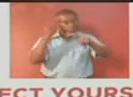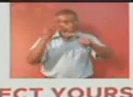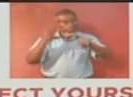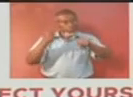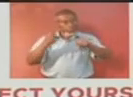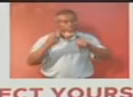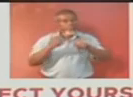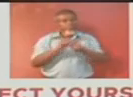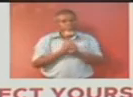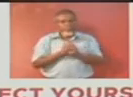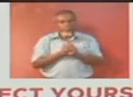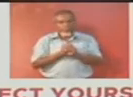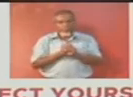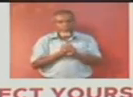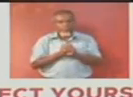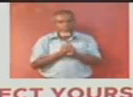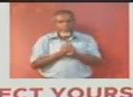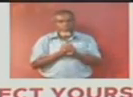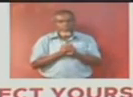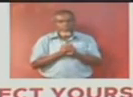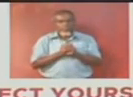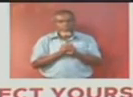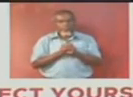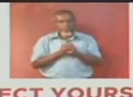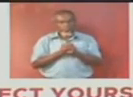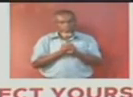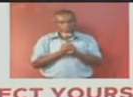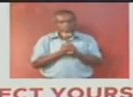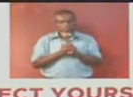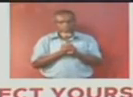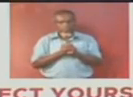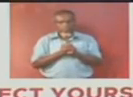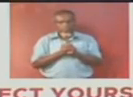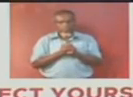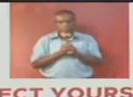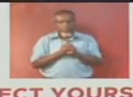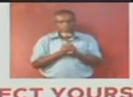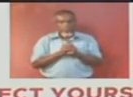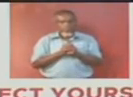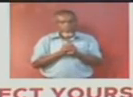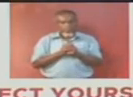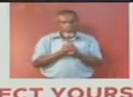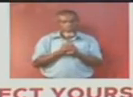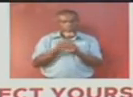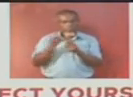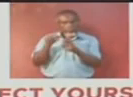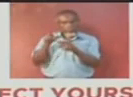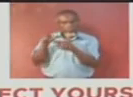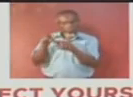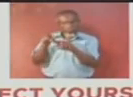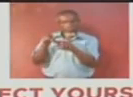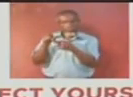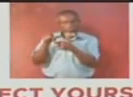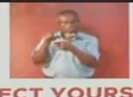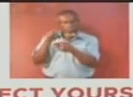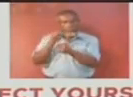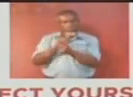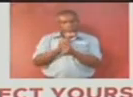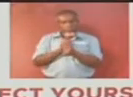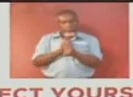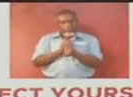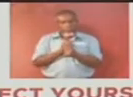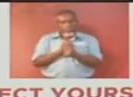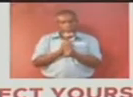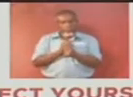within the context of that airborne transmission route that has now been confirmed as being more significant. Now, you would note that